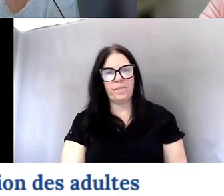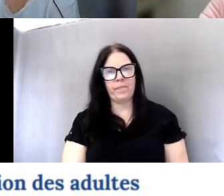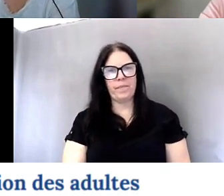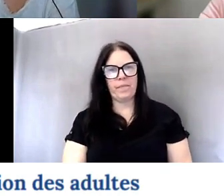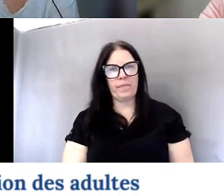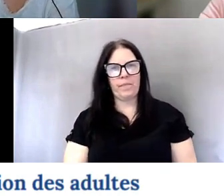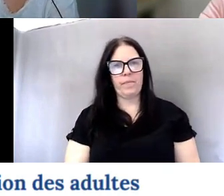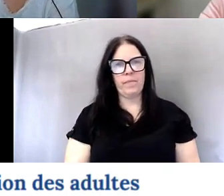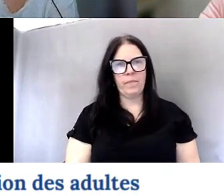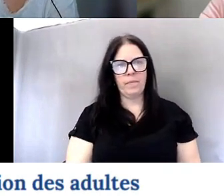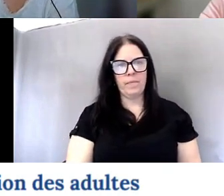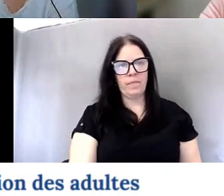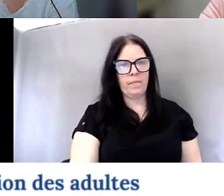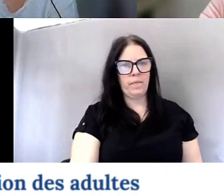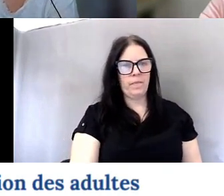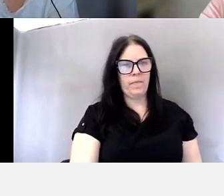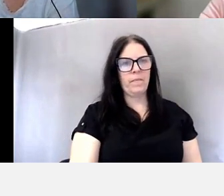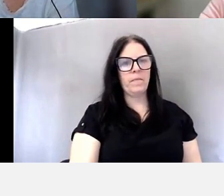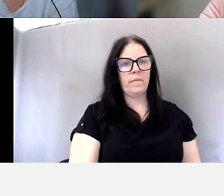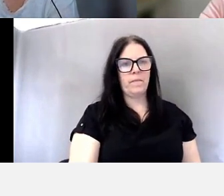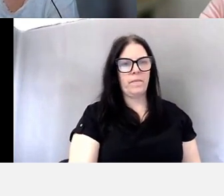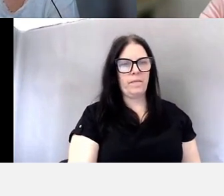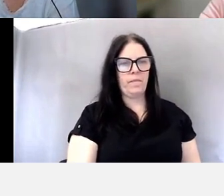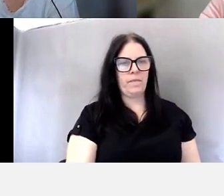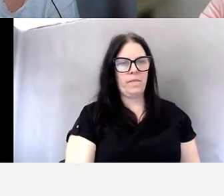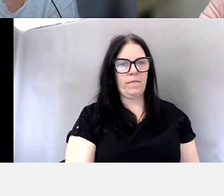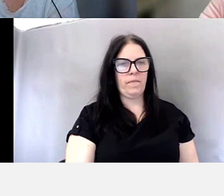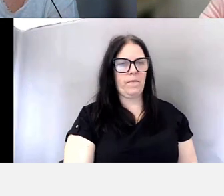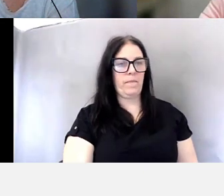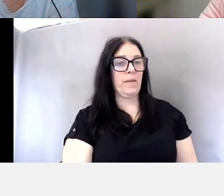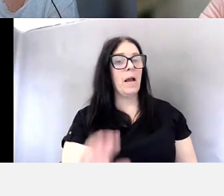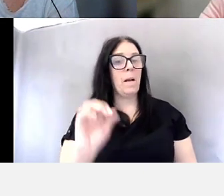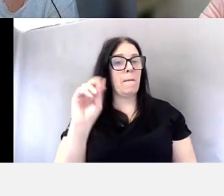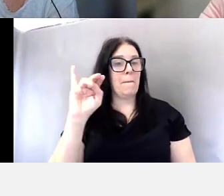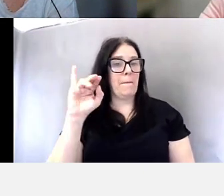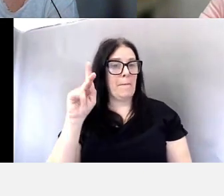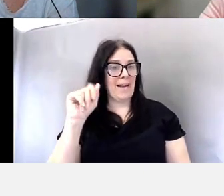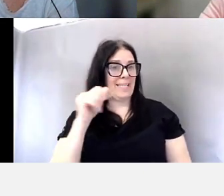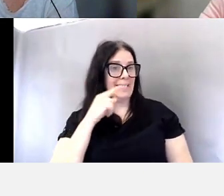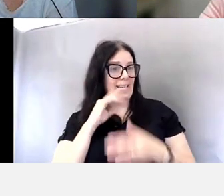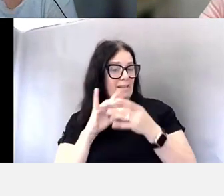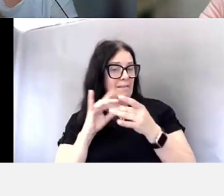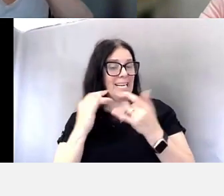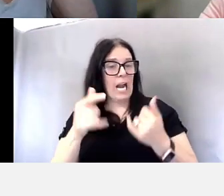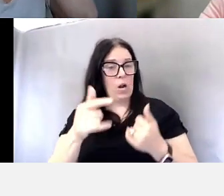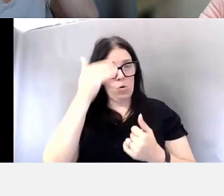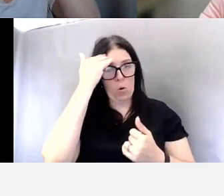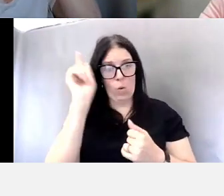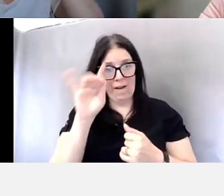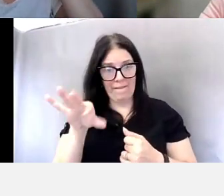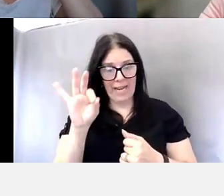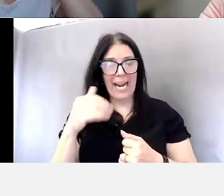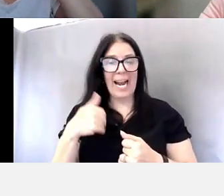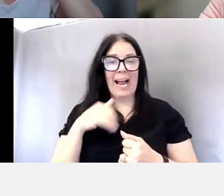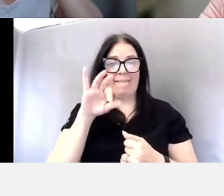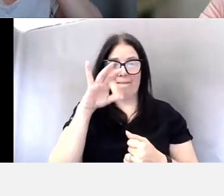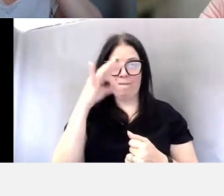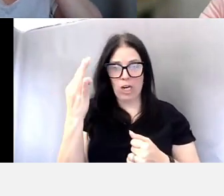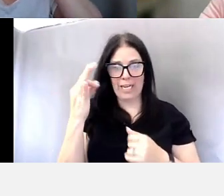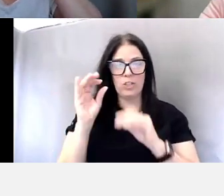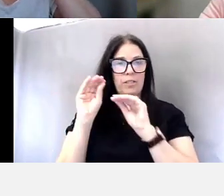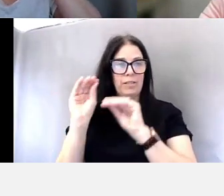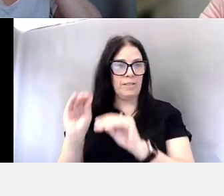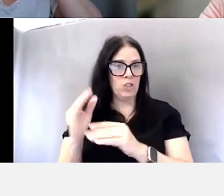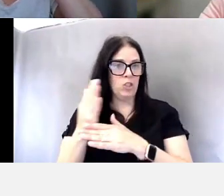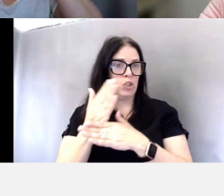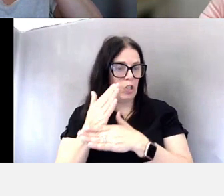Perfect. Thank you so much, Guylaine. So now that you know where to find the collection, that there's a French version, or a way to share the resources